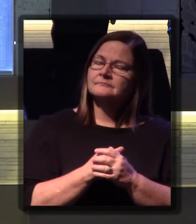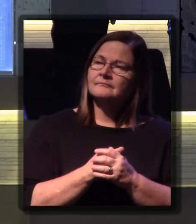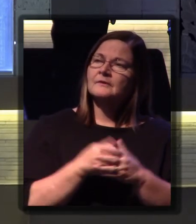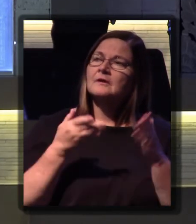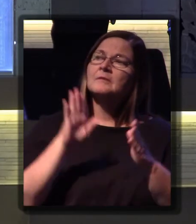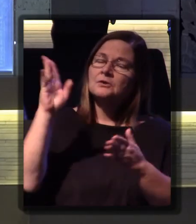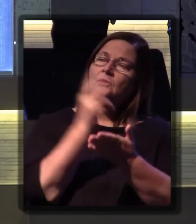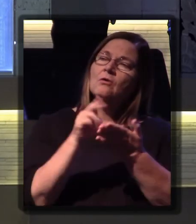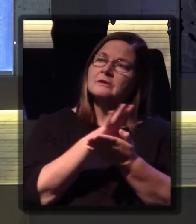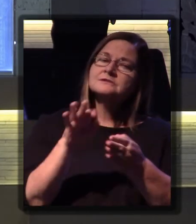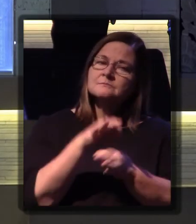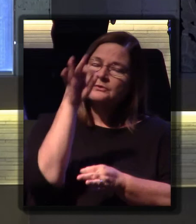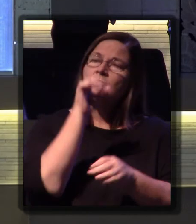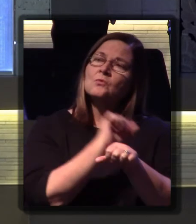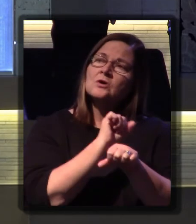rebellion.